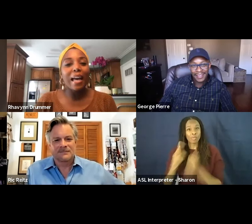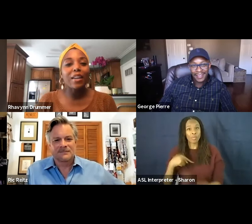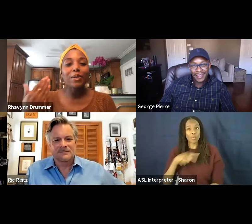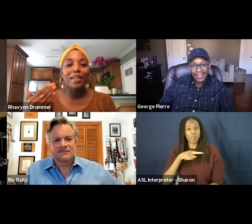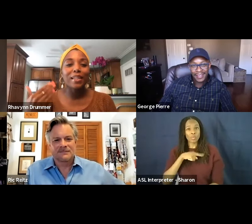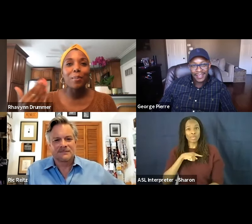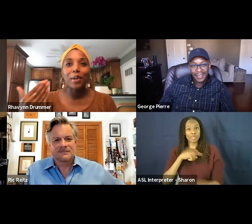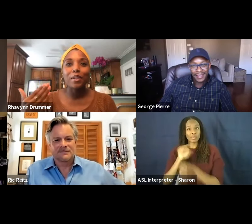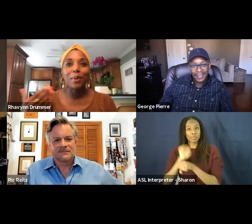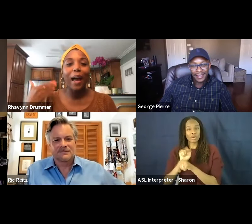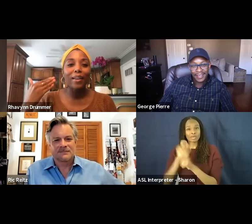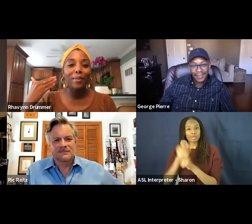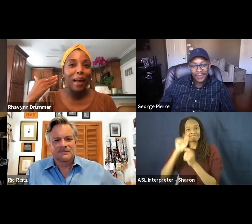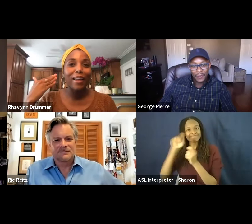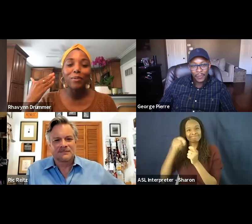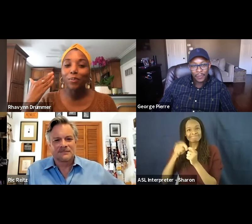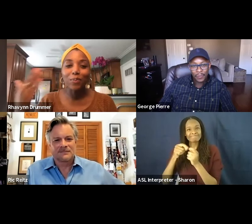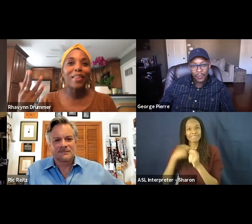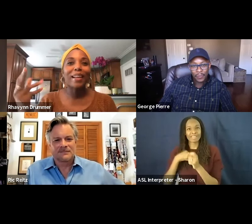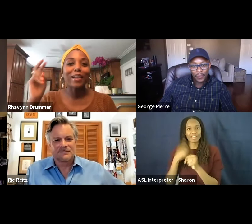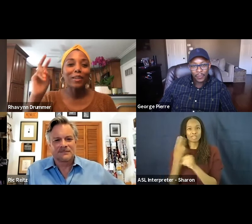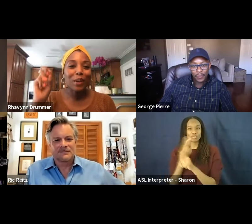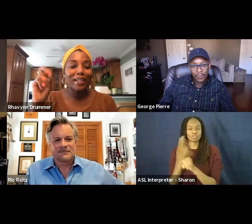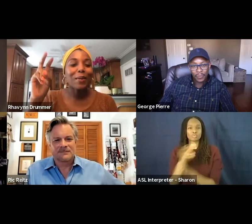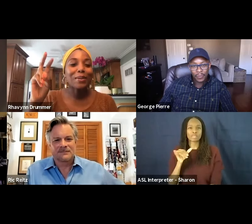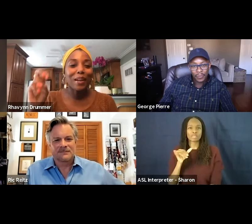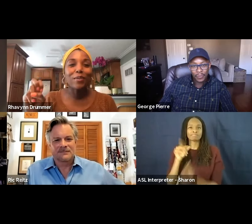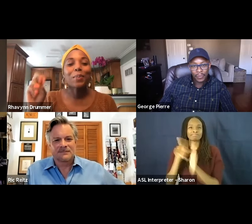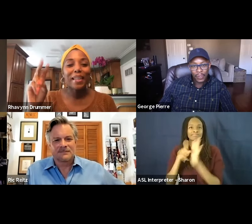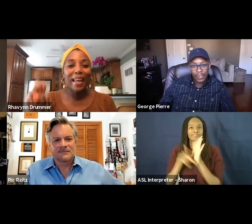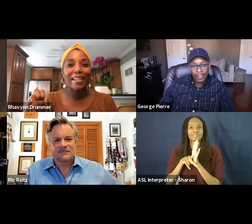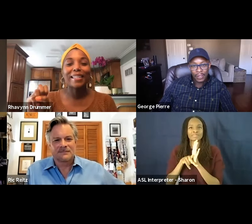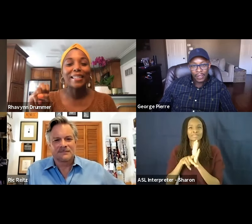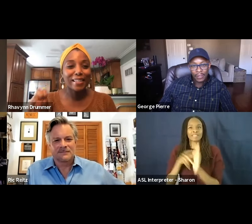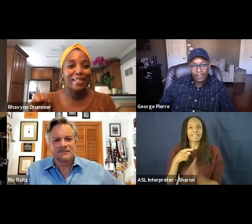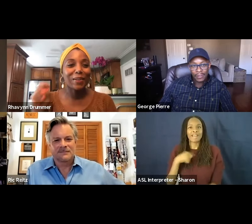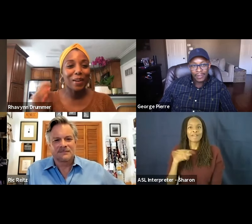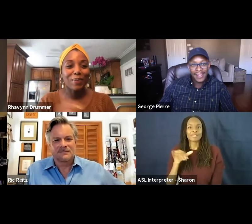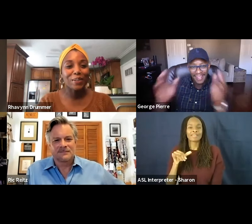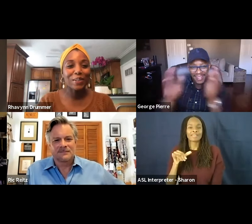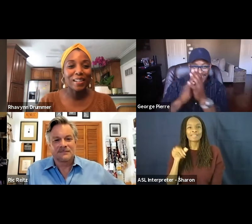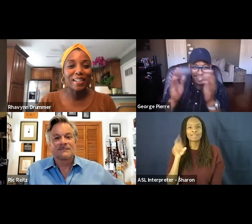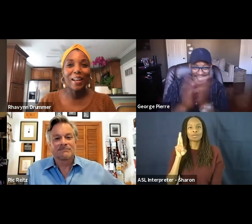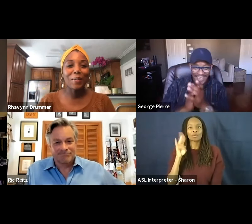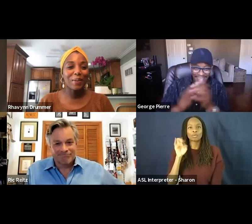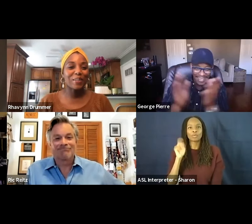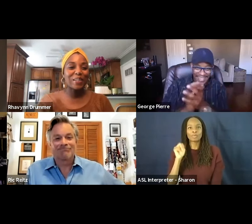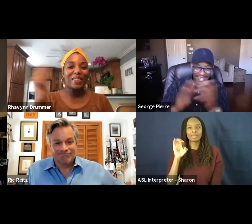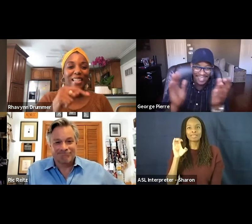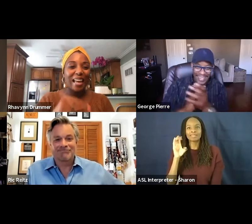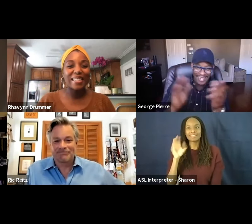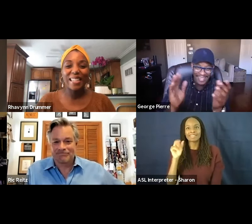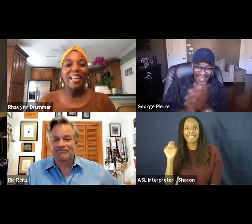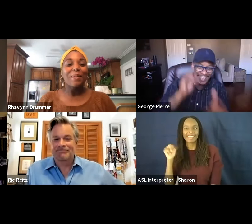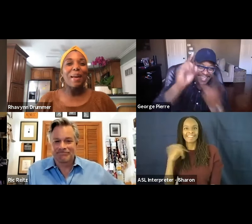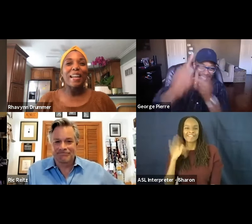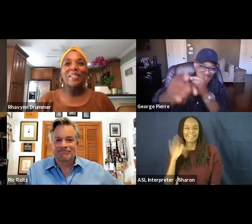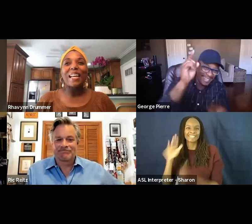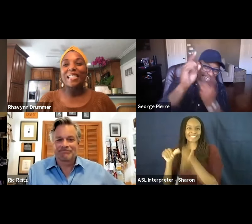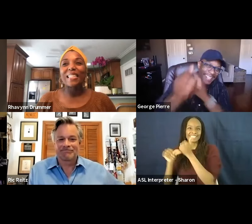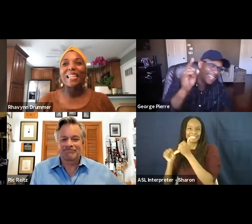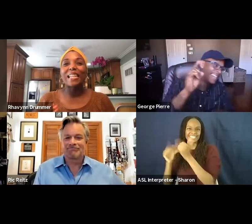I kind of use the same principle. I feel like I was Fincannon's assistant when I first started at Tyler Perry Studios. Yes,